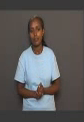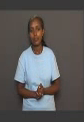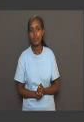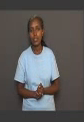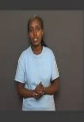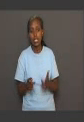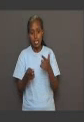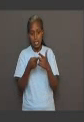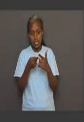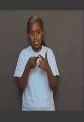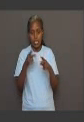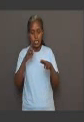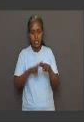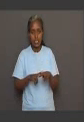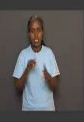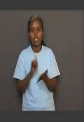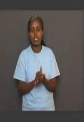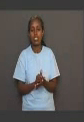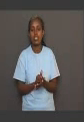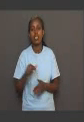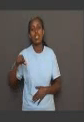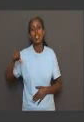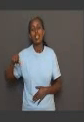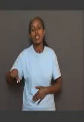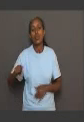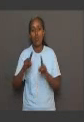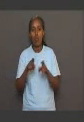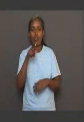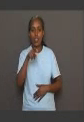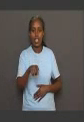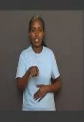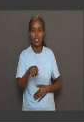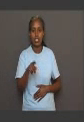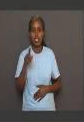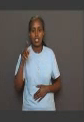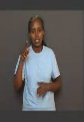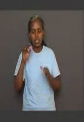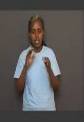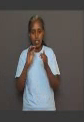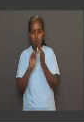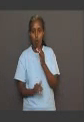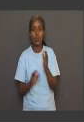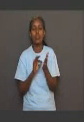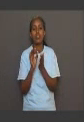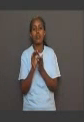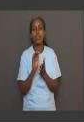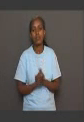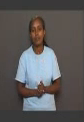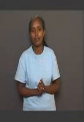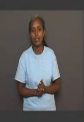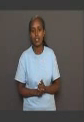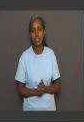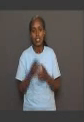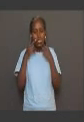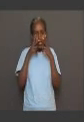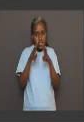The second states that q of x is an odd number. See